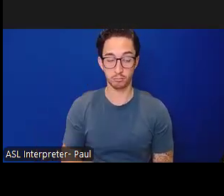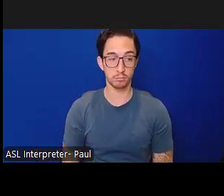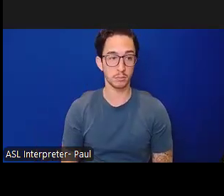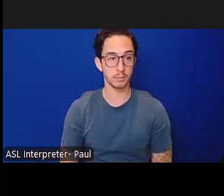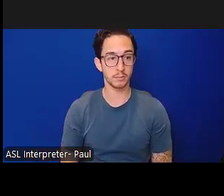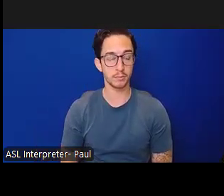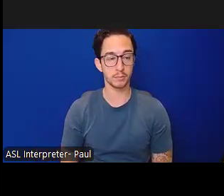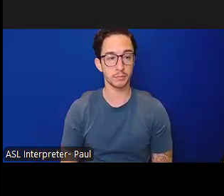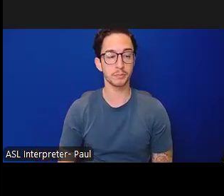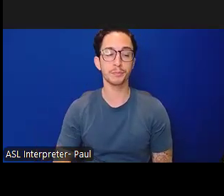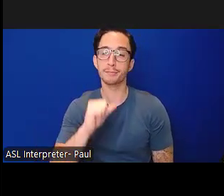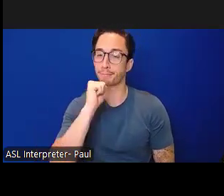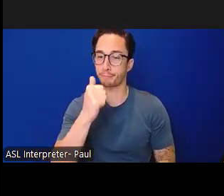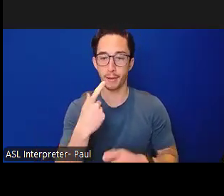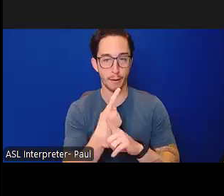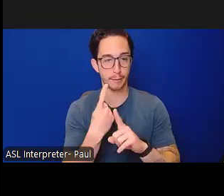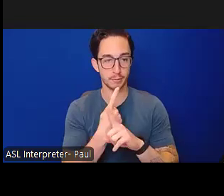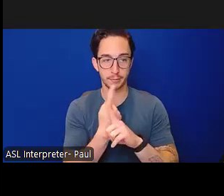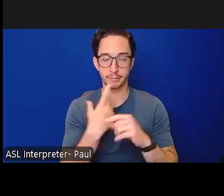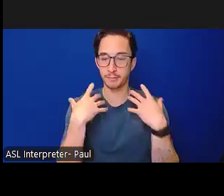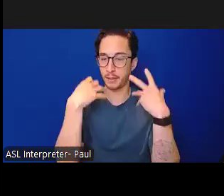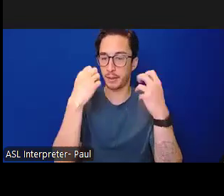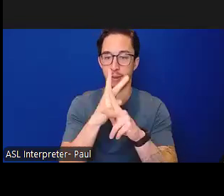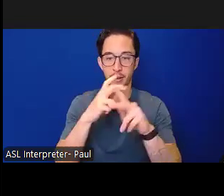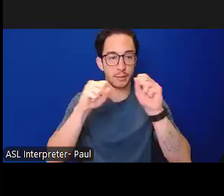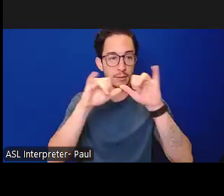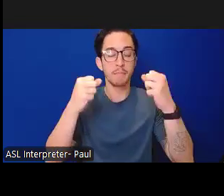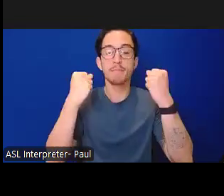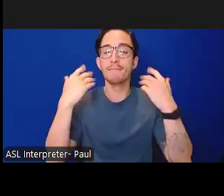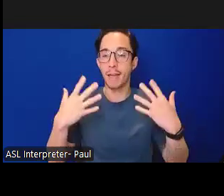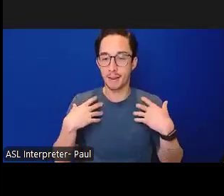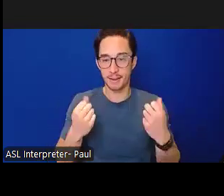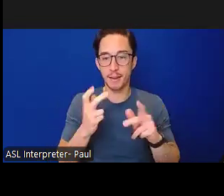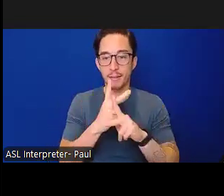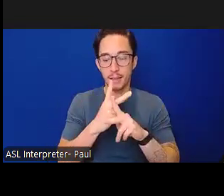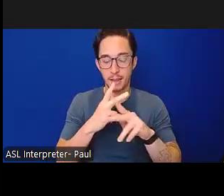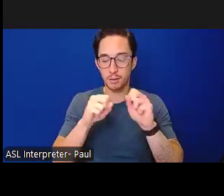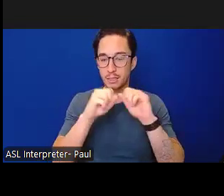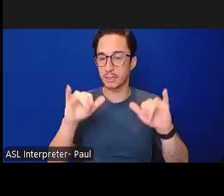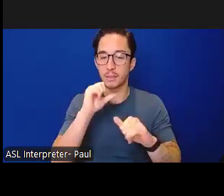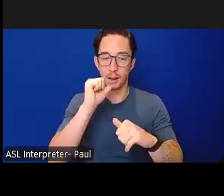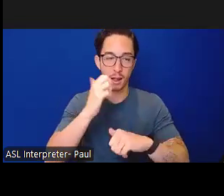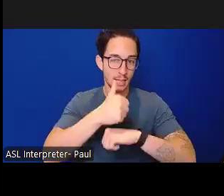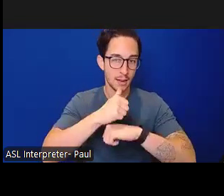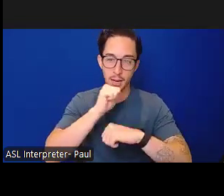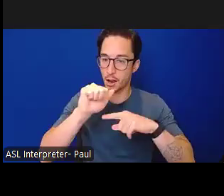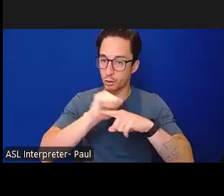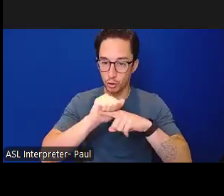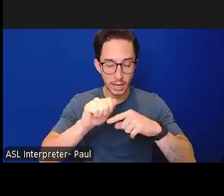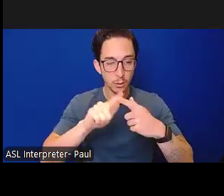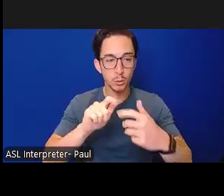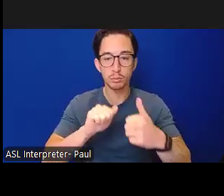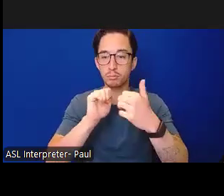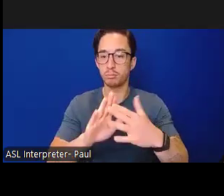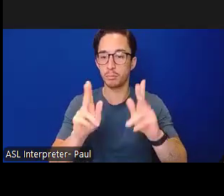And then inadequate healthcare systems. Many of our healthcare systems are not set up, are not trained to handle those